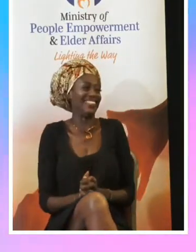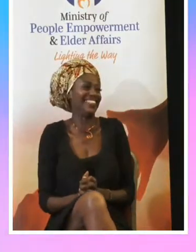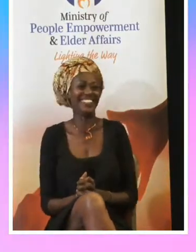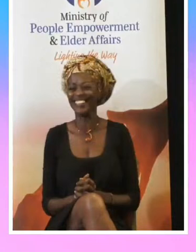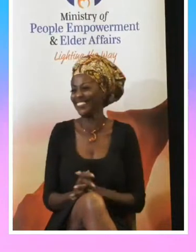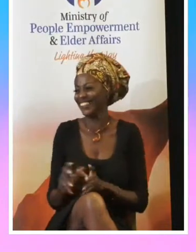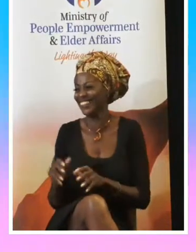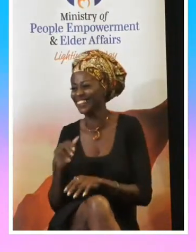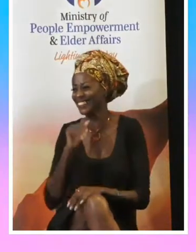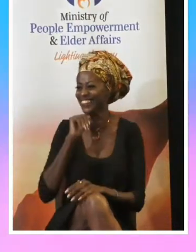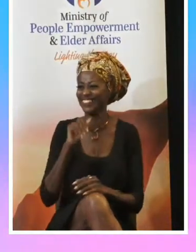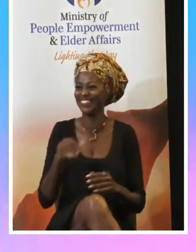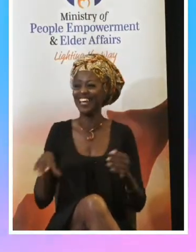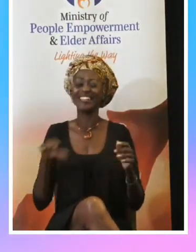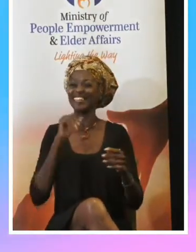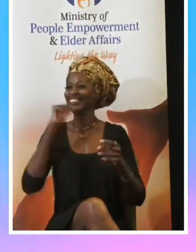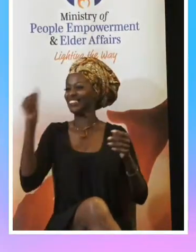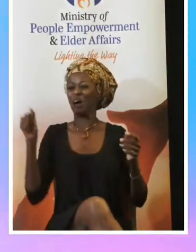Unusual, but